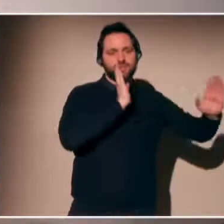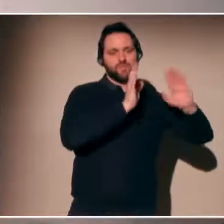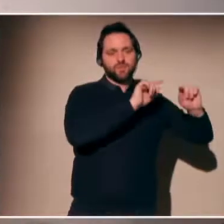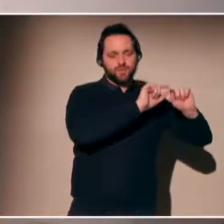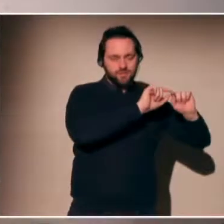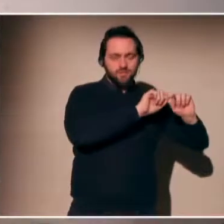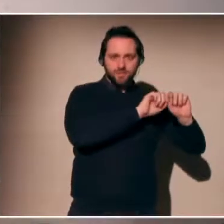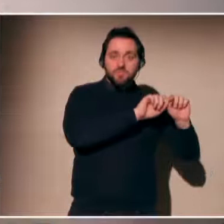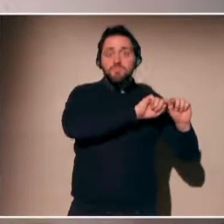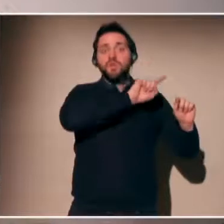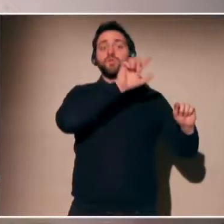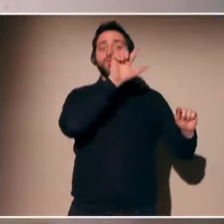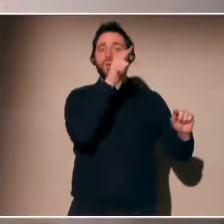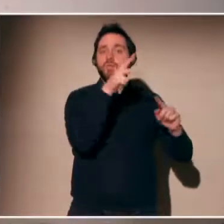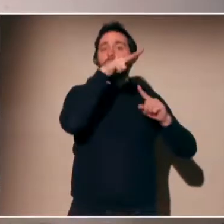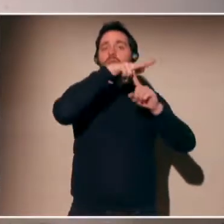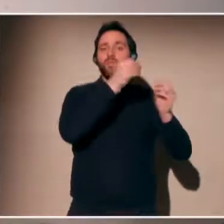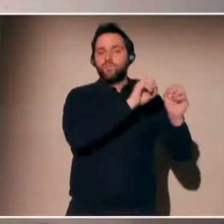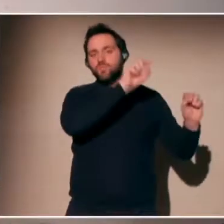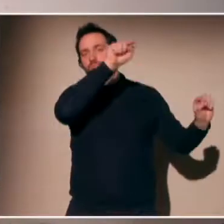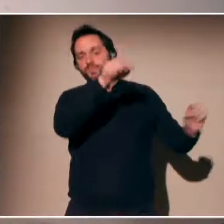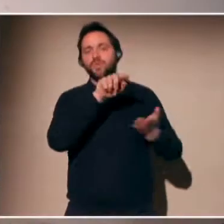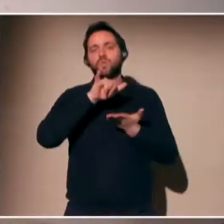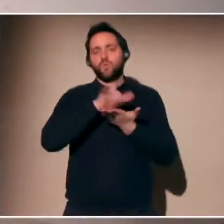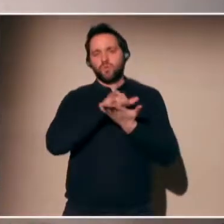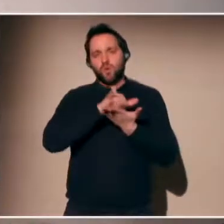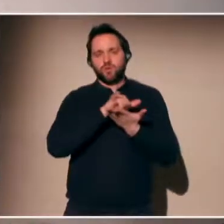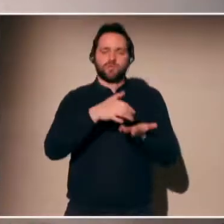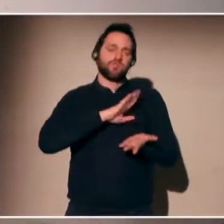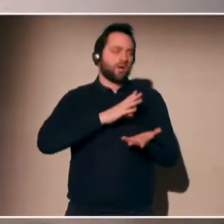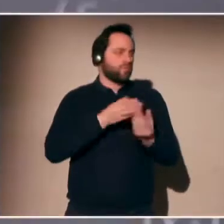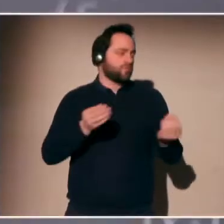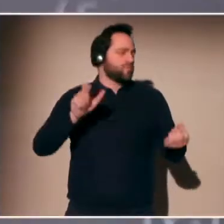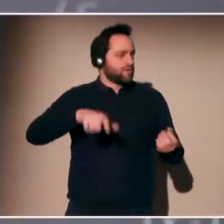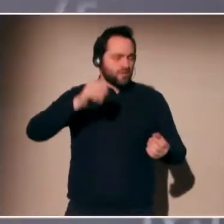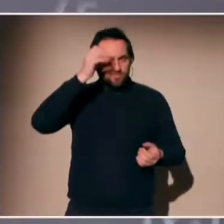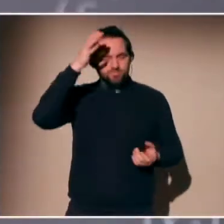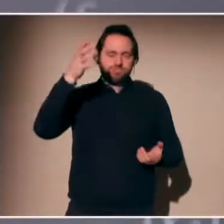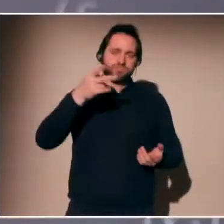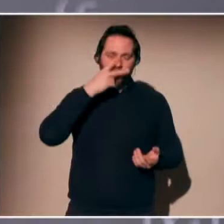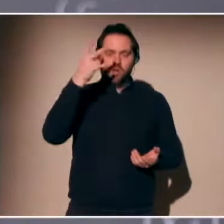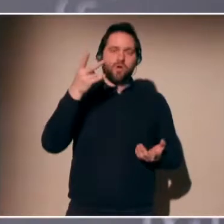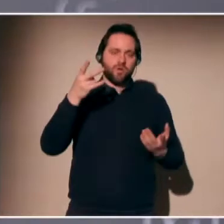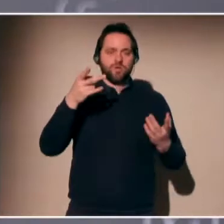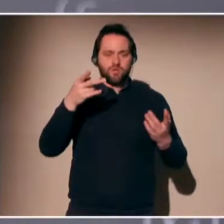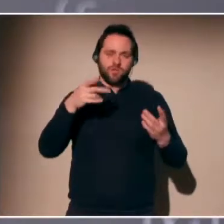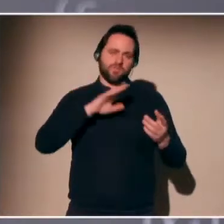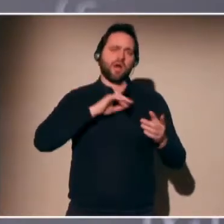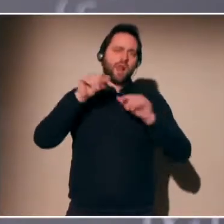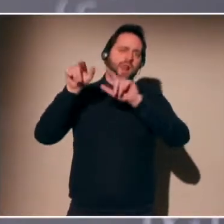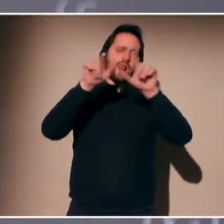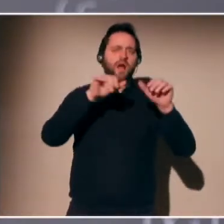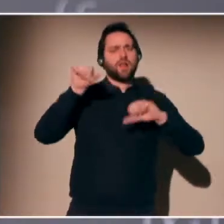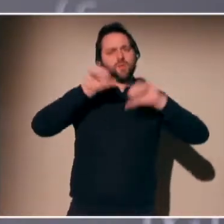Then New York. It's actually an ecosystem where there was also a lot of talents, mainly due to